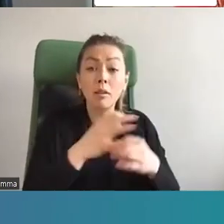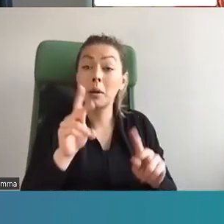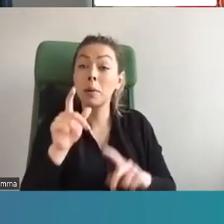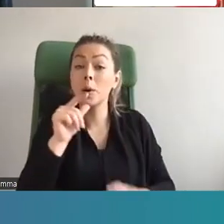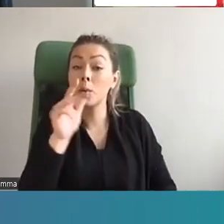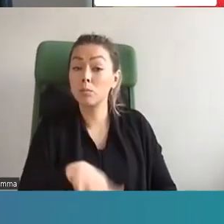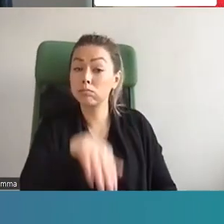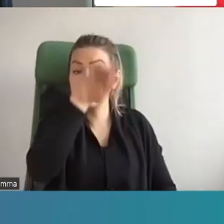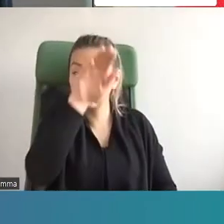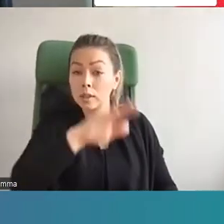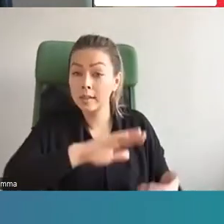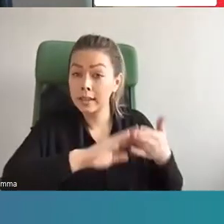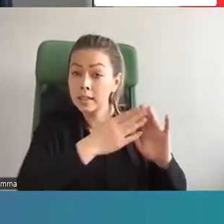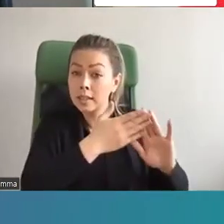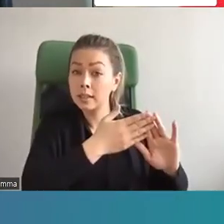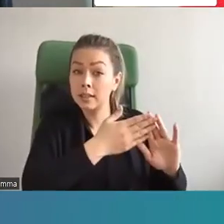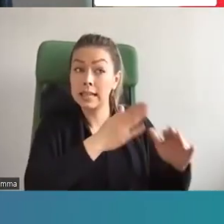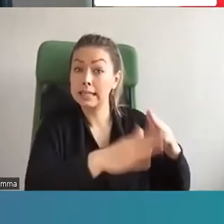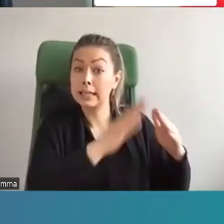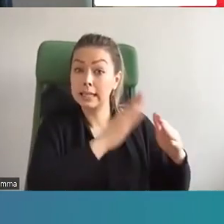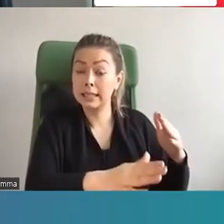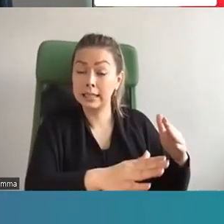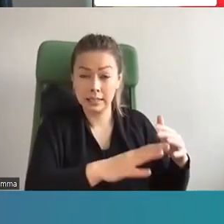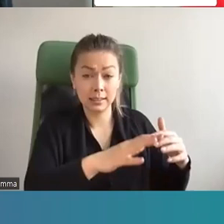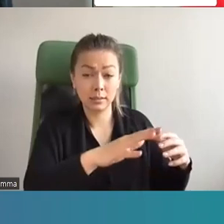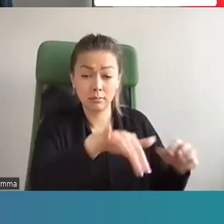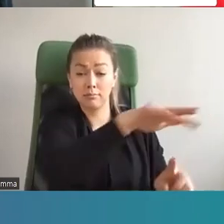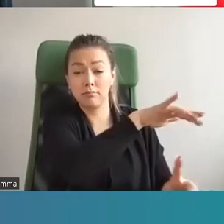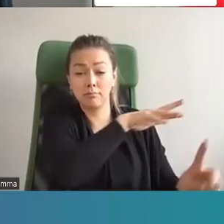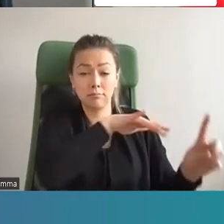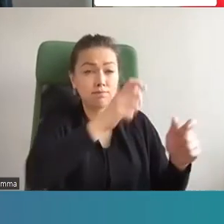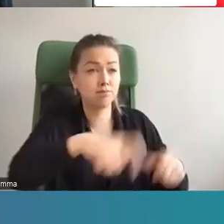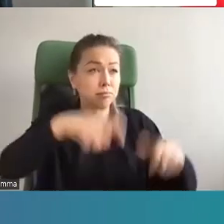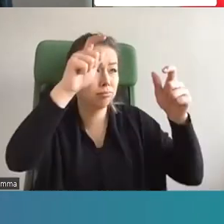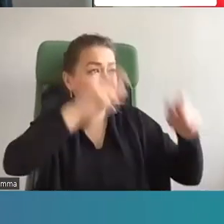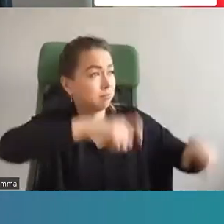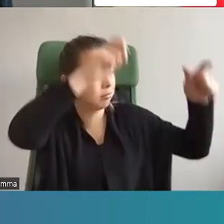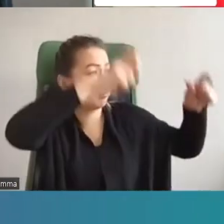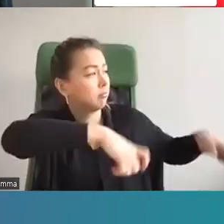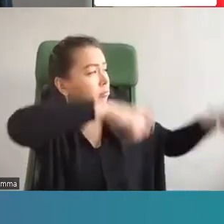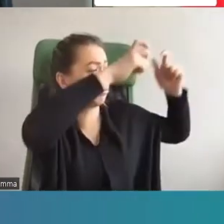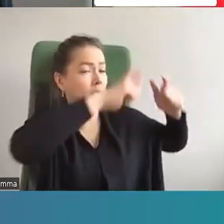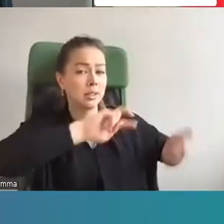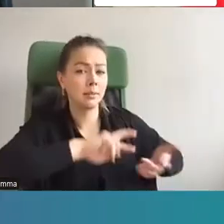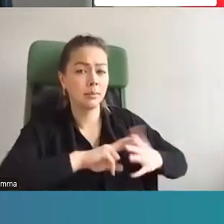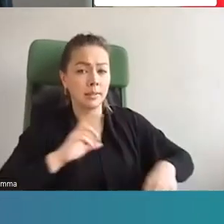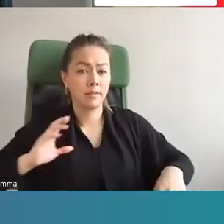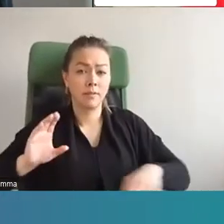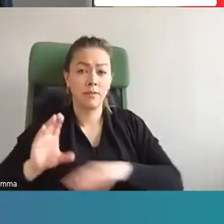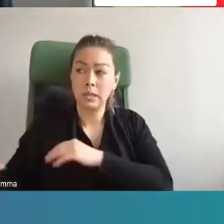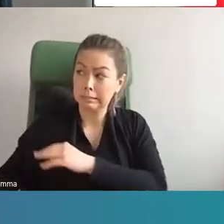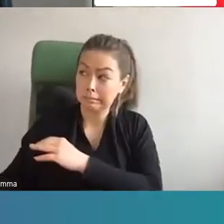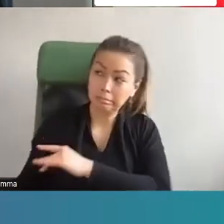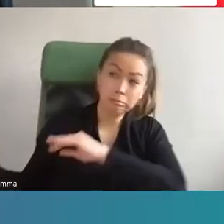the removal and enfranchisement of people, that they've had to move into the cities